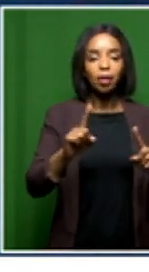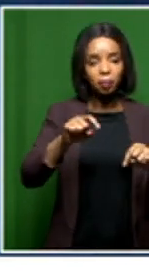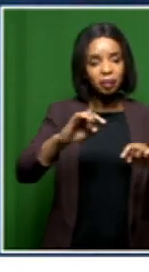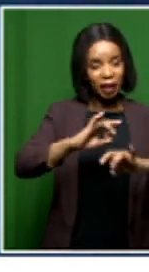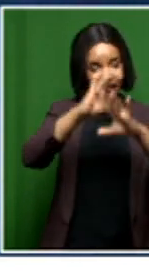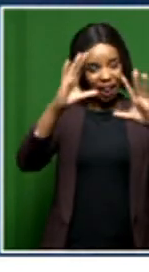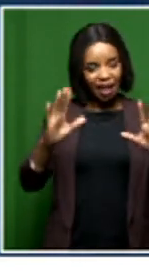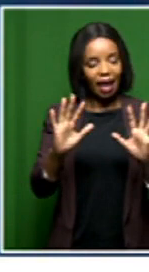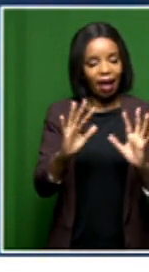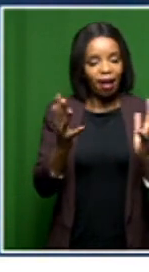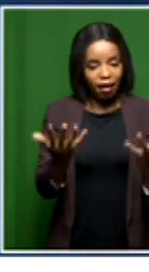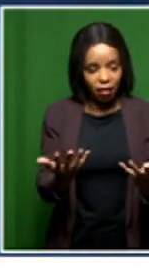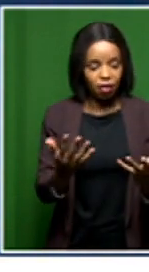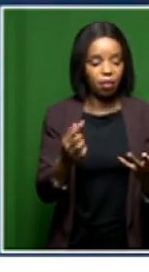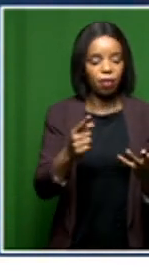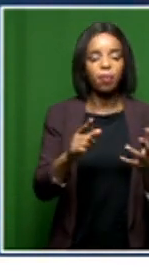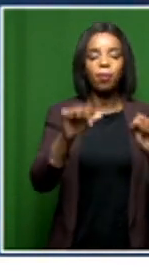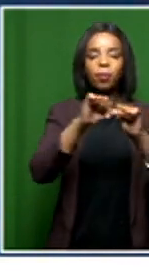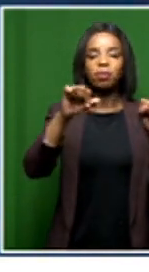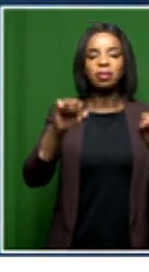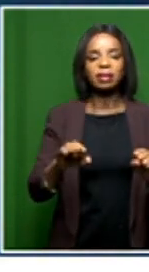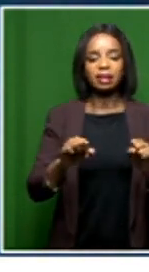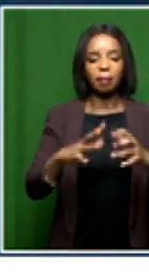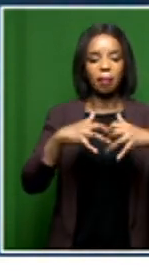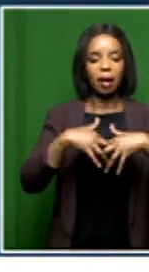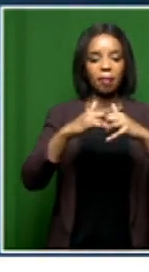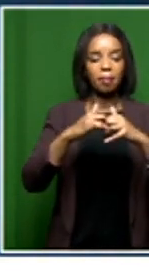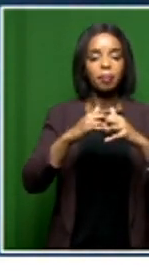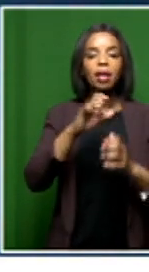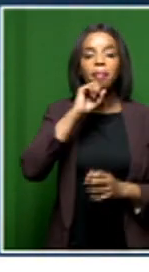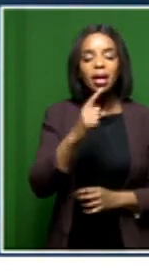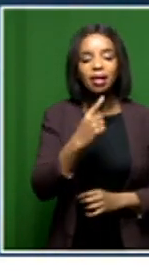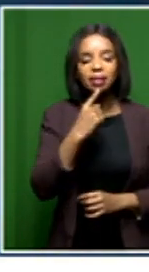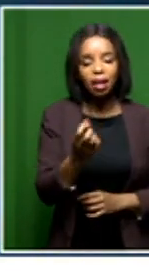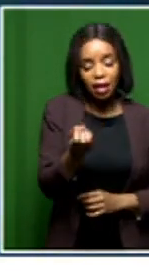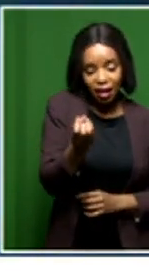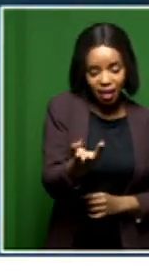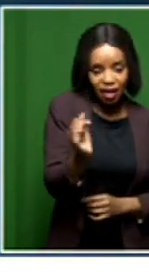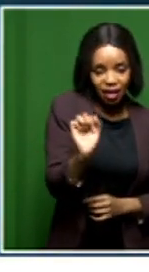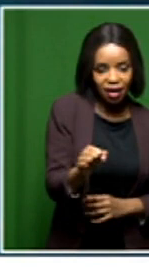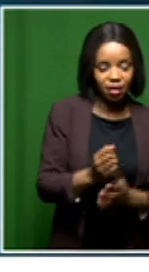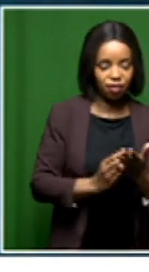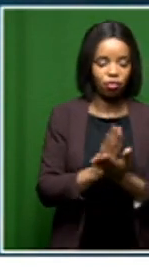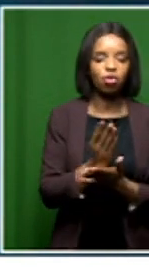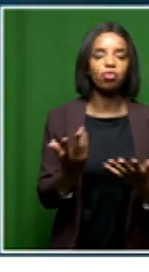is designed. That's why you are saying you are given the rights, you fail to take advantage of them, then the